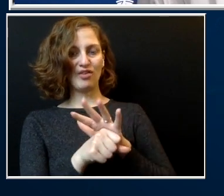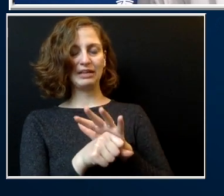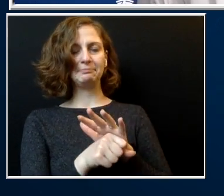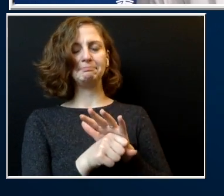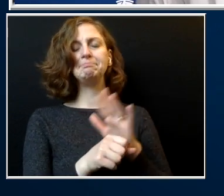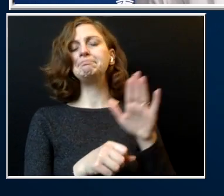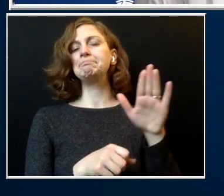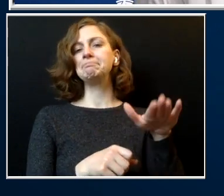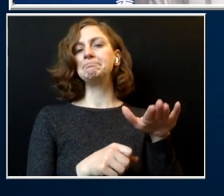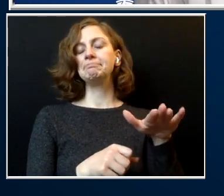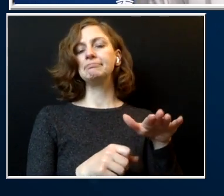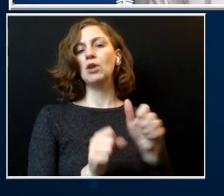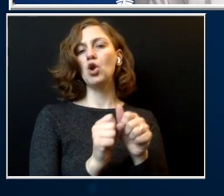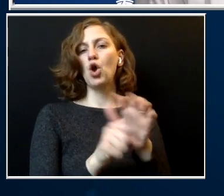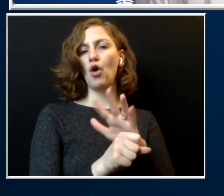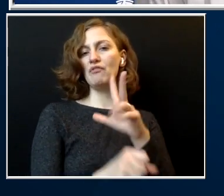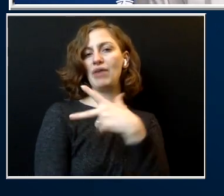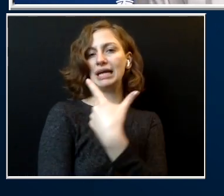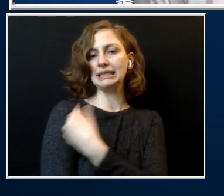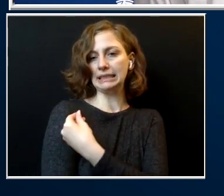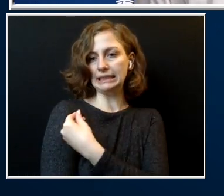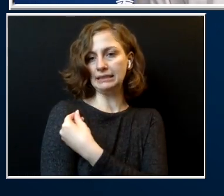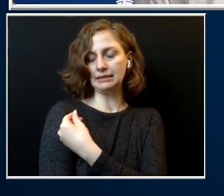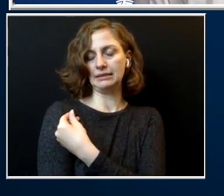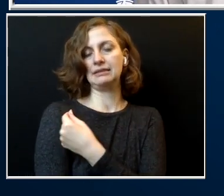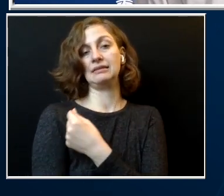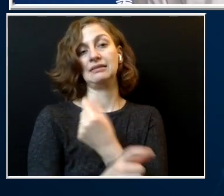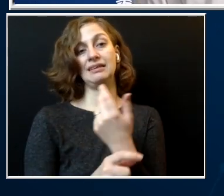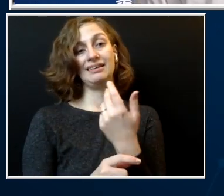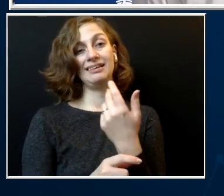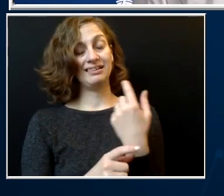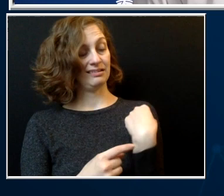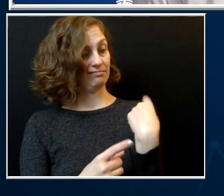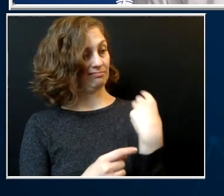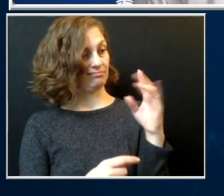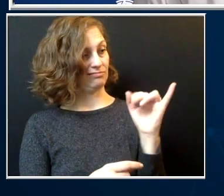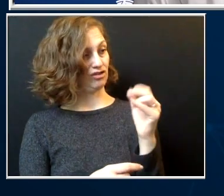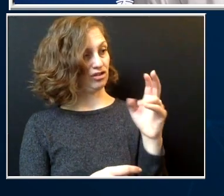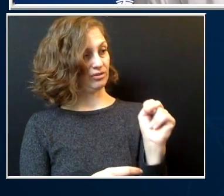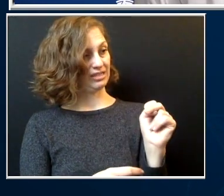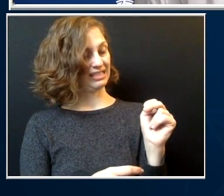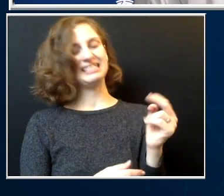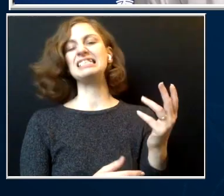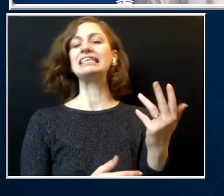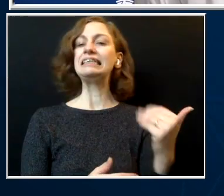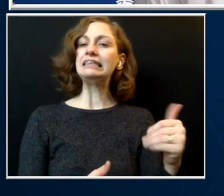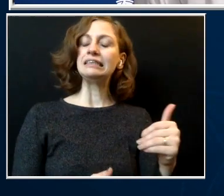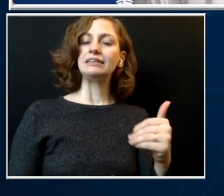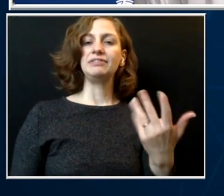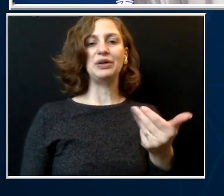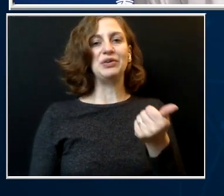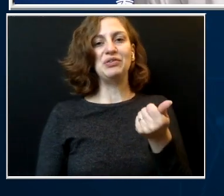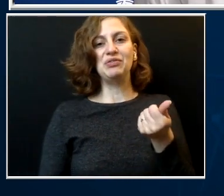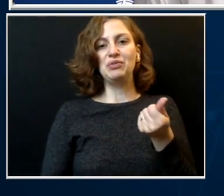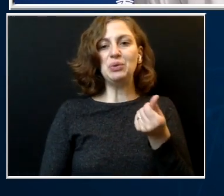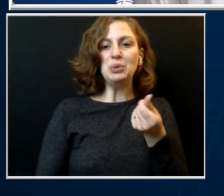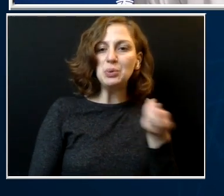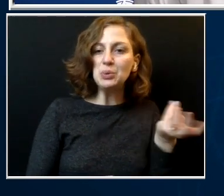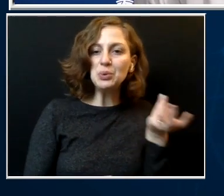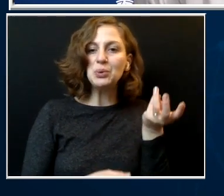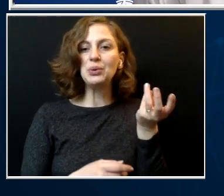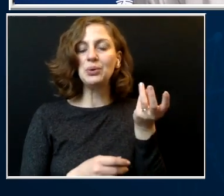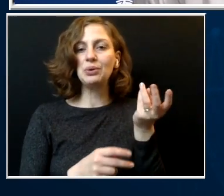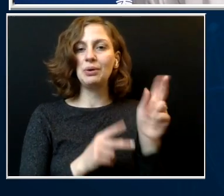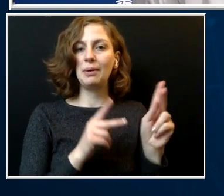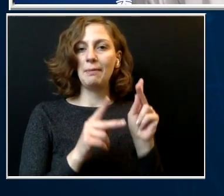6th, 21% of Americans 18 and up have had the new COVID shot. Flu vaccine at more than 47%. Talk to us about that gap,